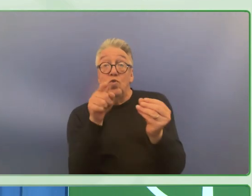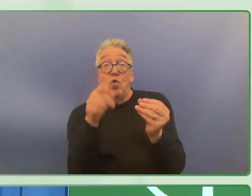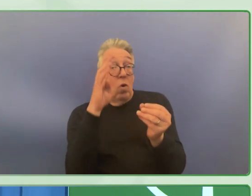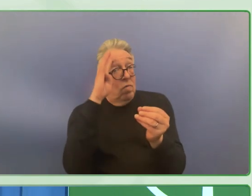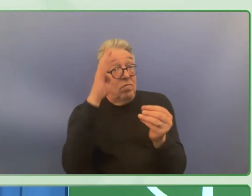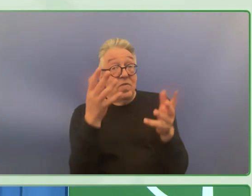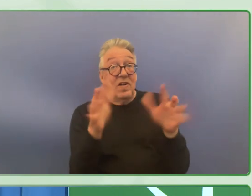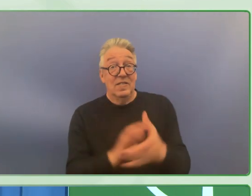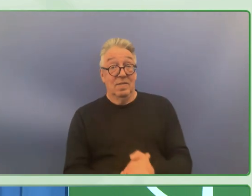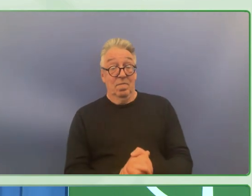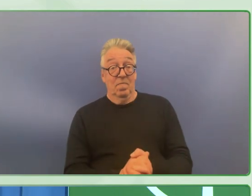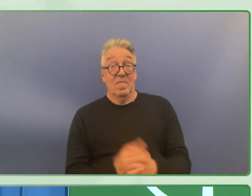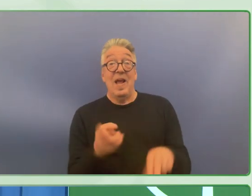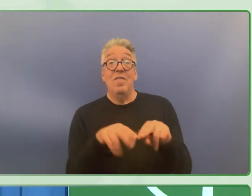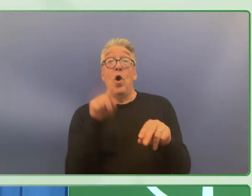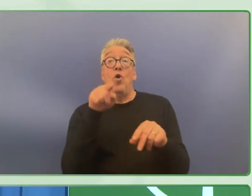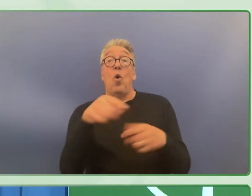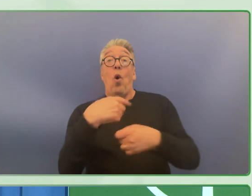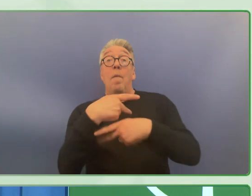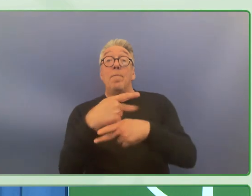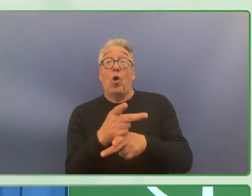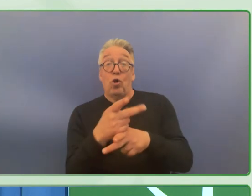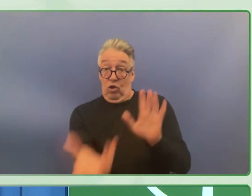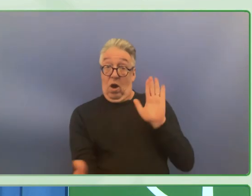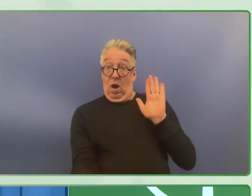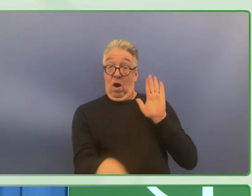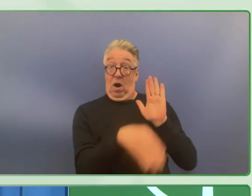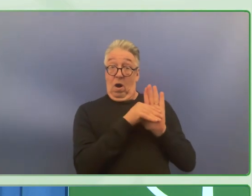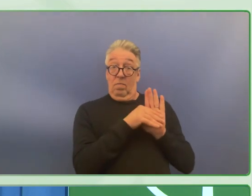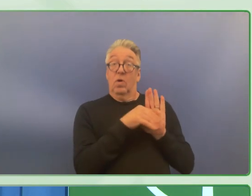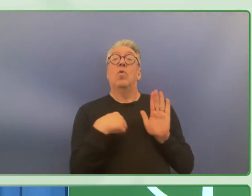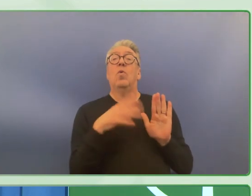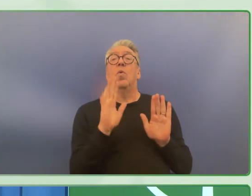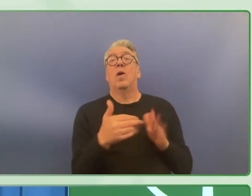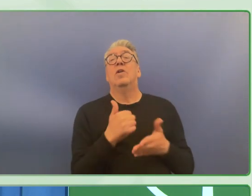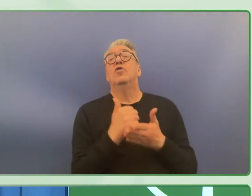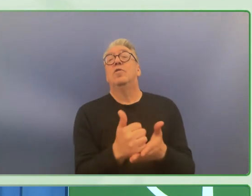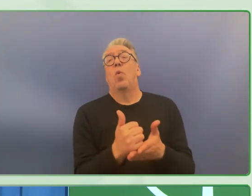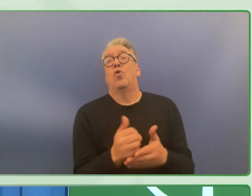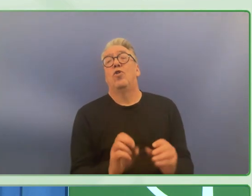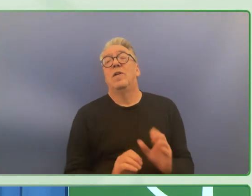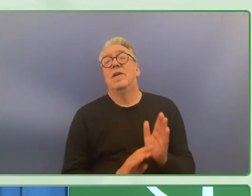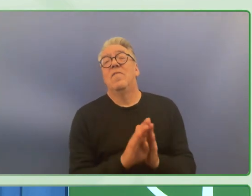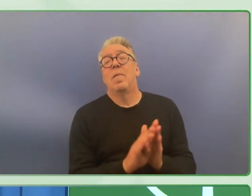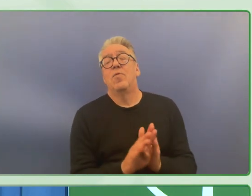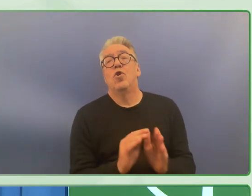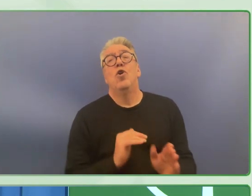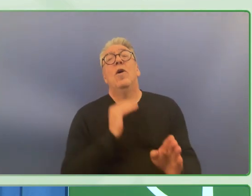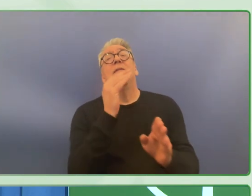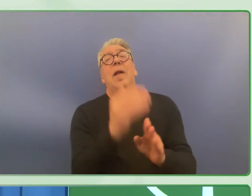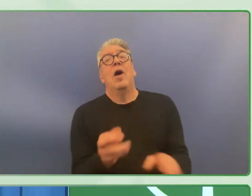product is deposited in our portfolio, we will support its development until it is ready for others to